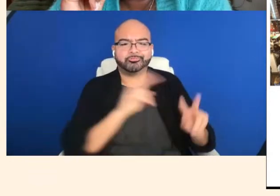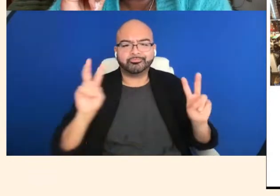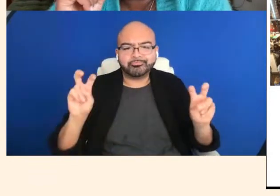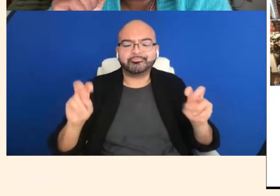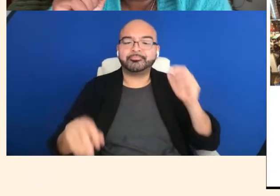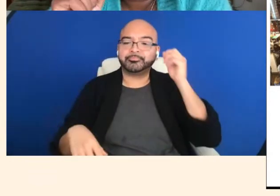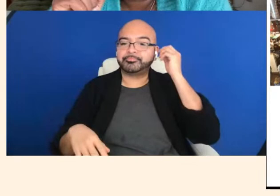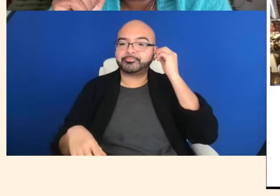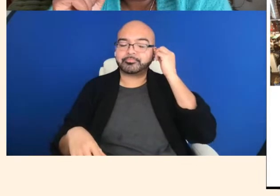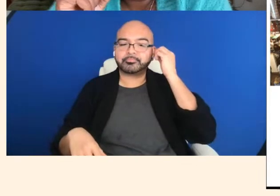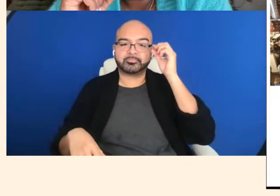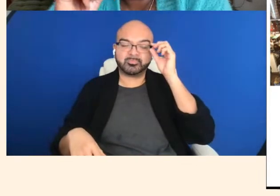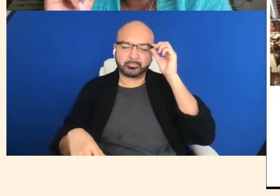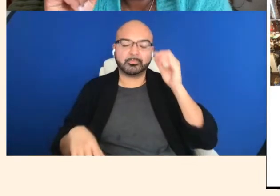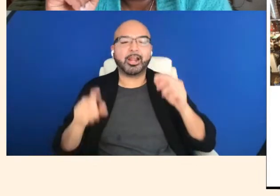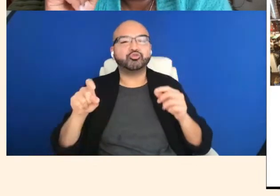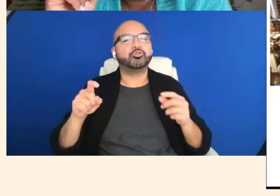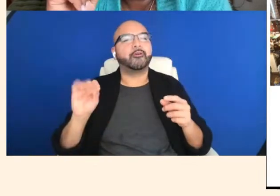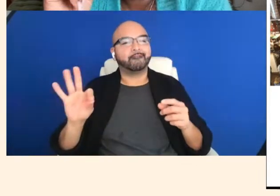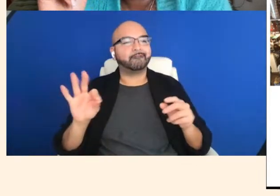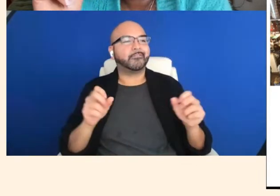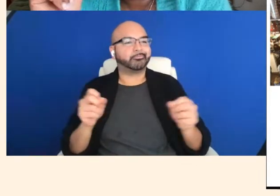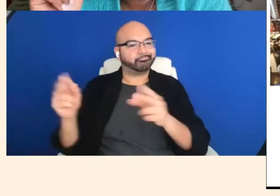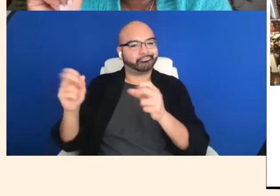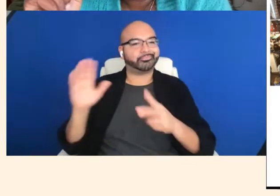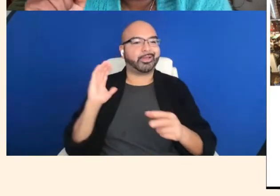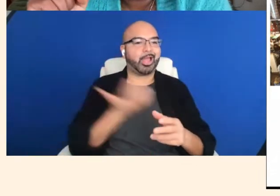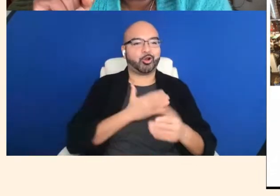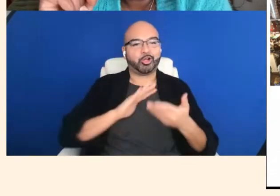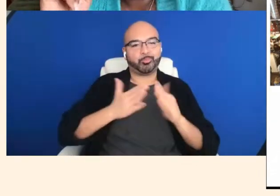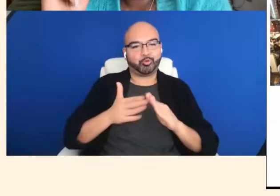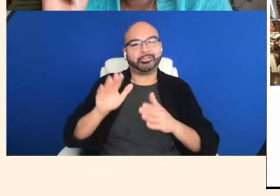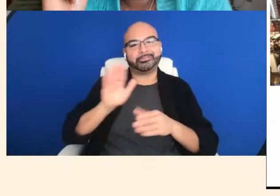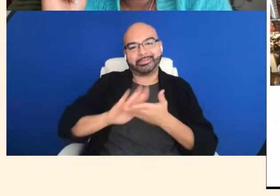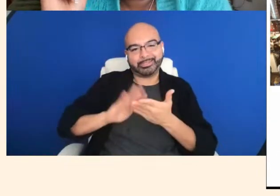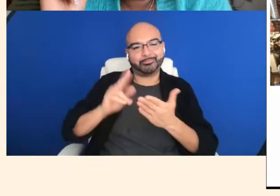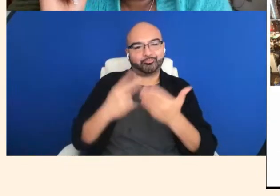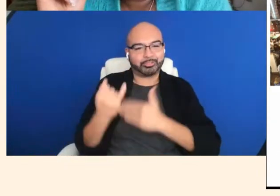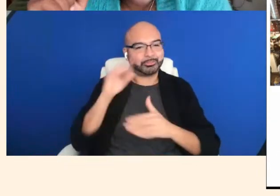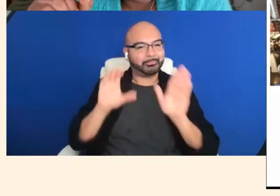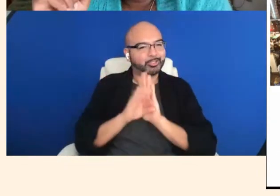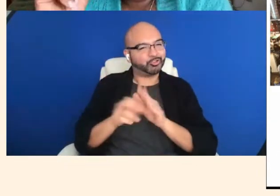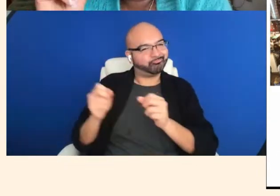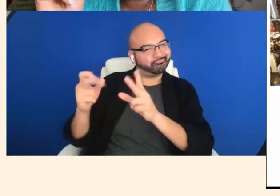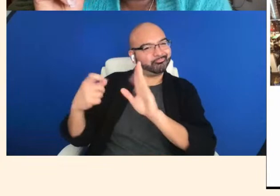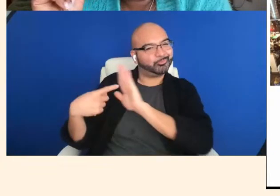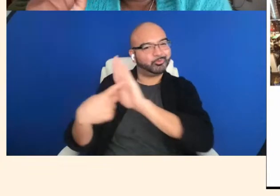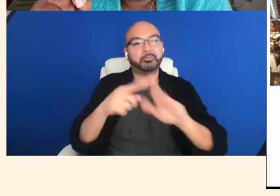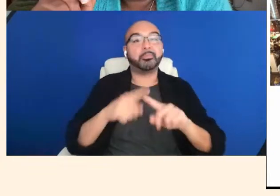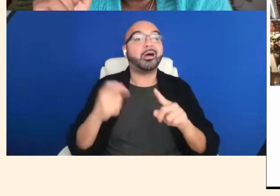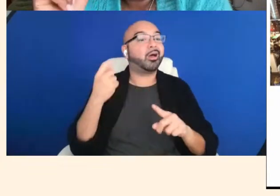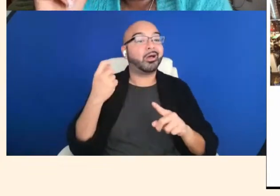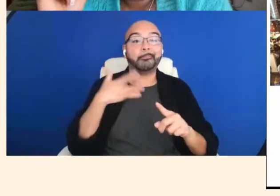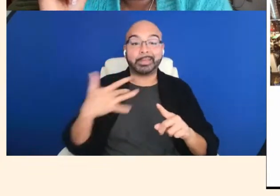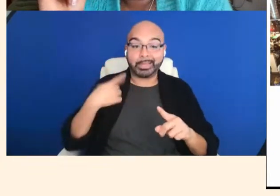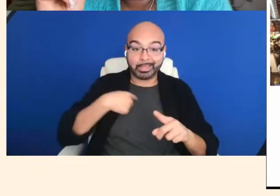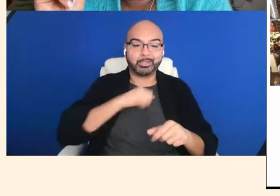community cleaning pictures, but we do most of the work ourselves, or we find Black people of